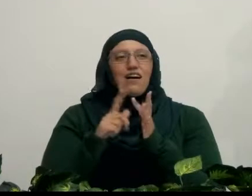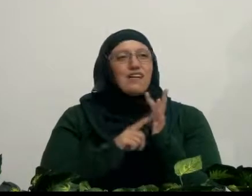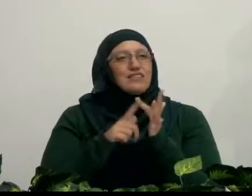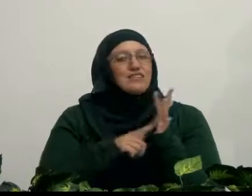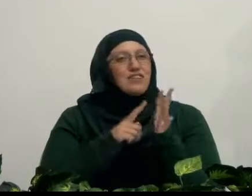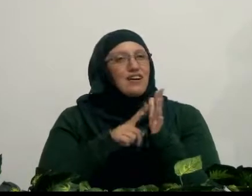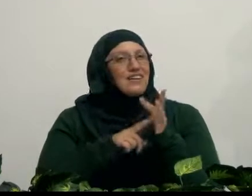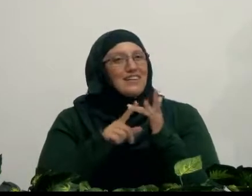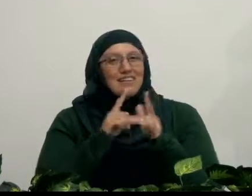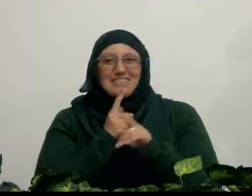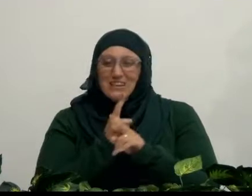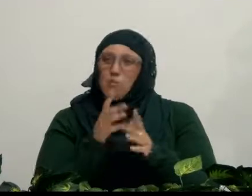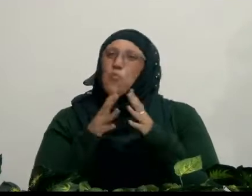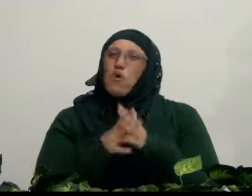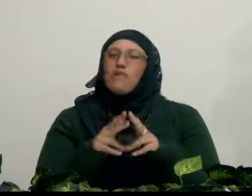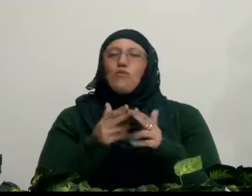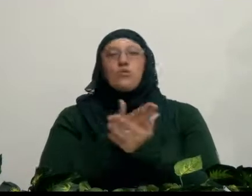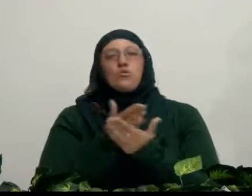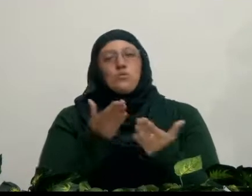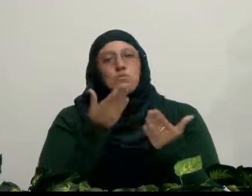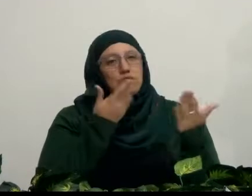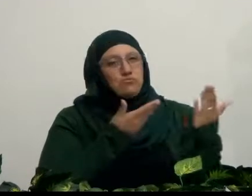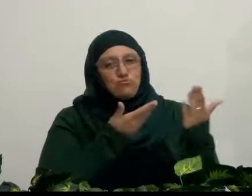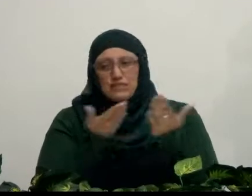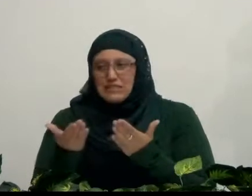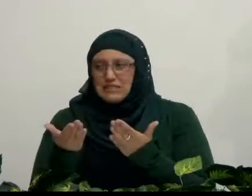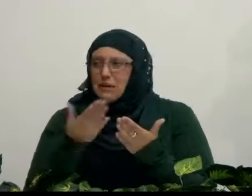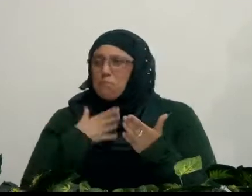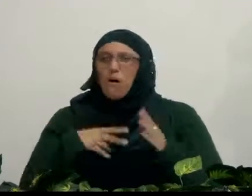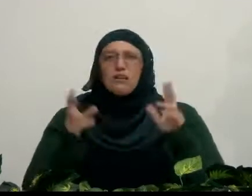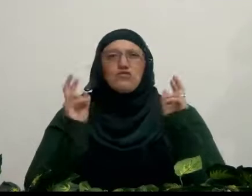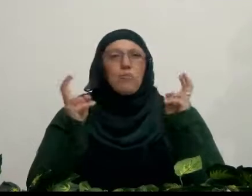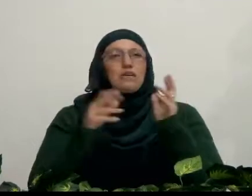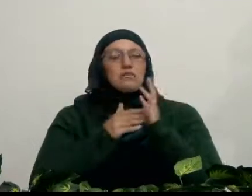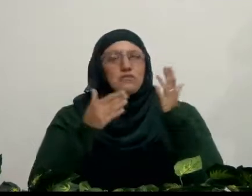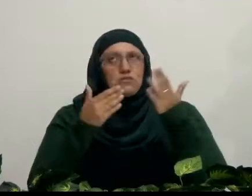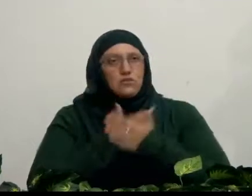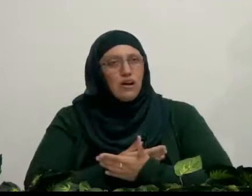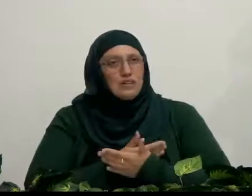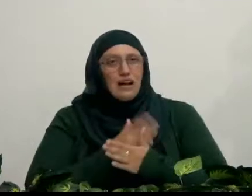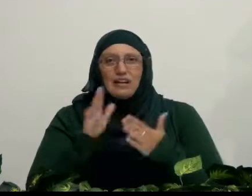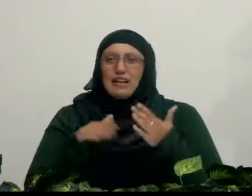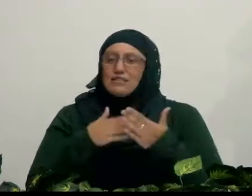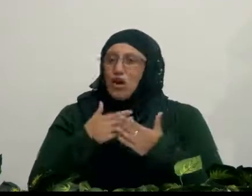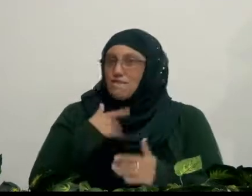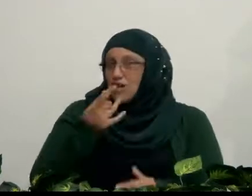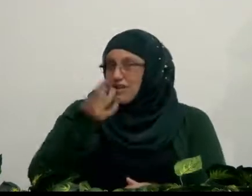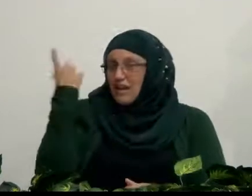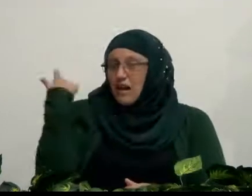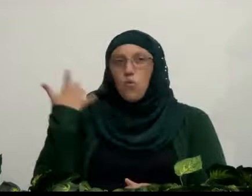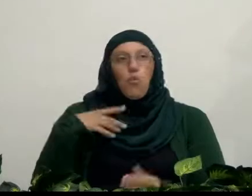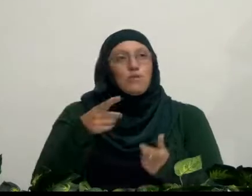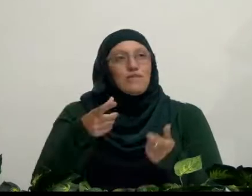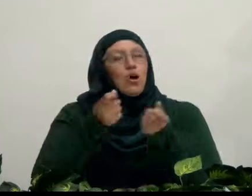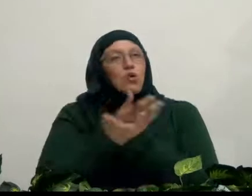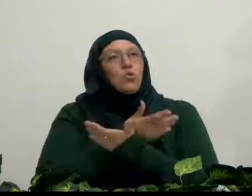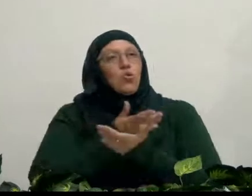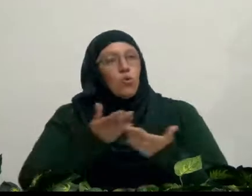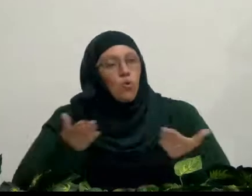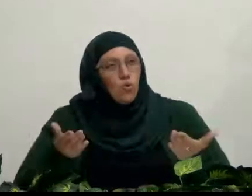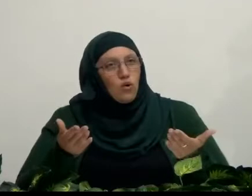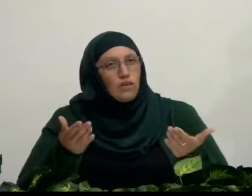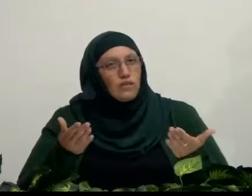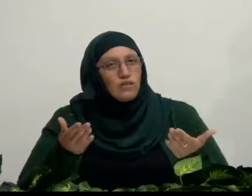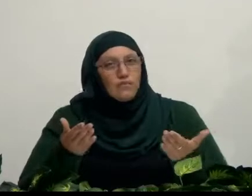to refer to it. My topic for tonight, and lest I forget, first I want to invite you all to, again, although